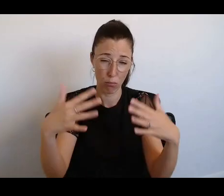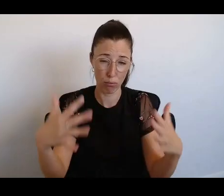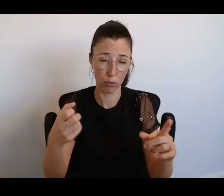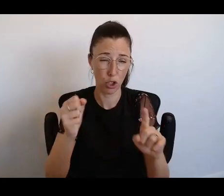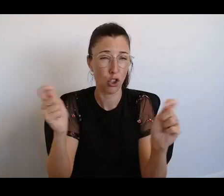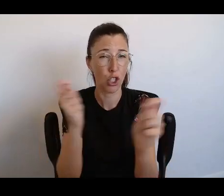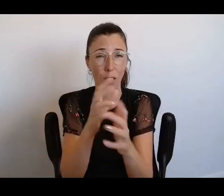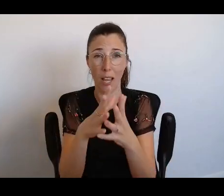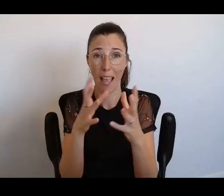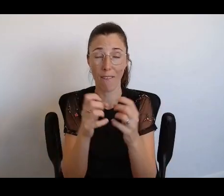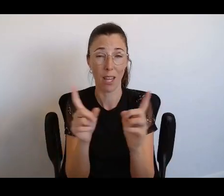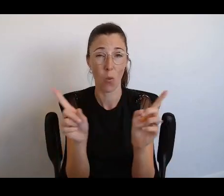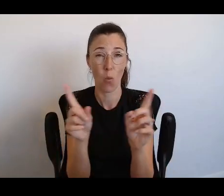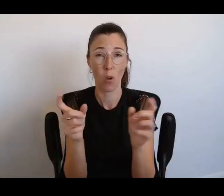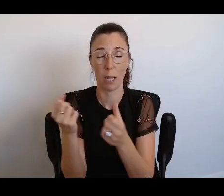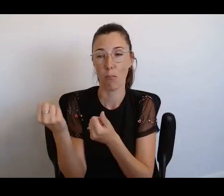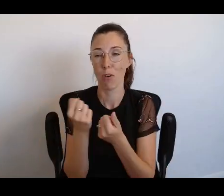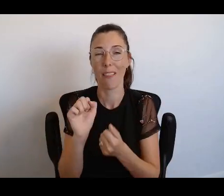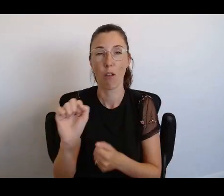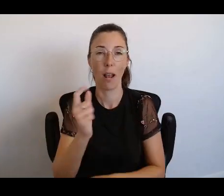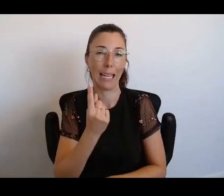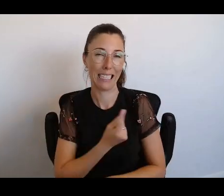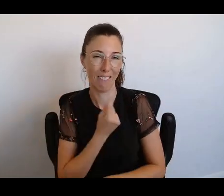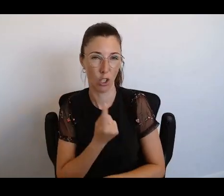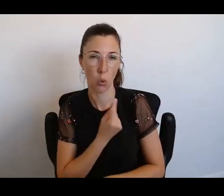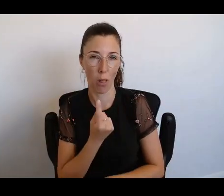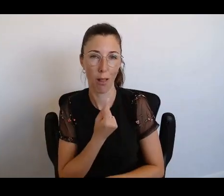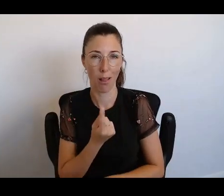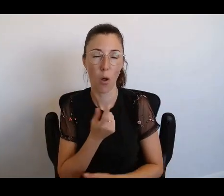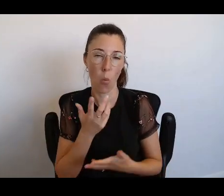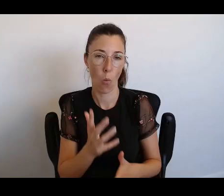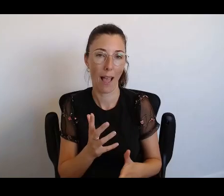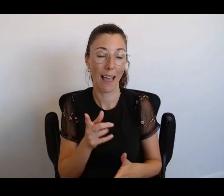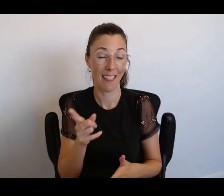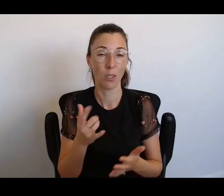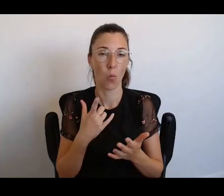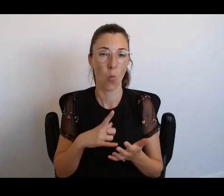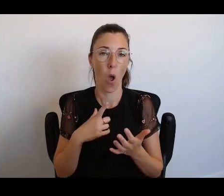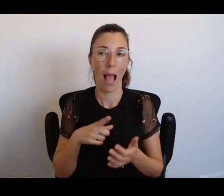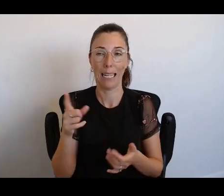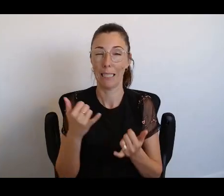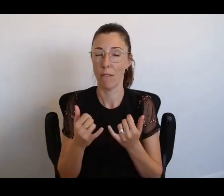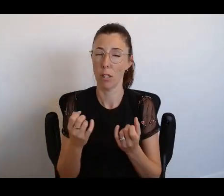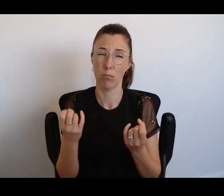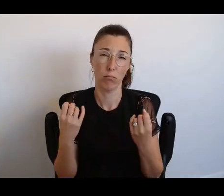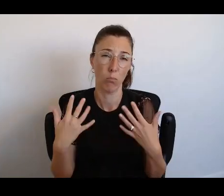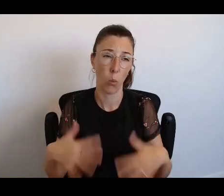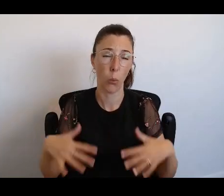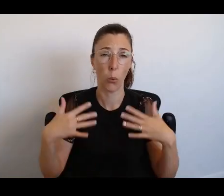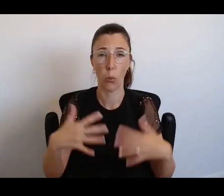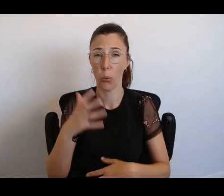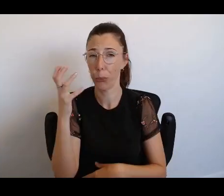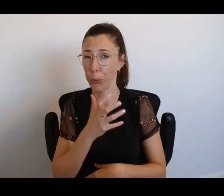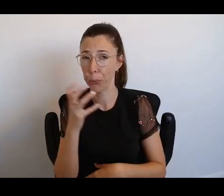practice. And that's what makes Tony Albert such a compelling artist to think about today. But importantly as well,